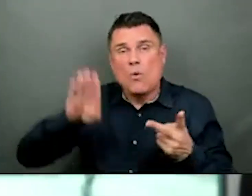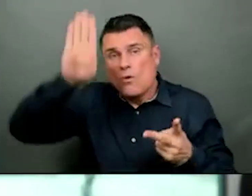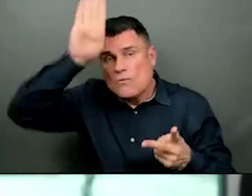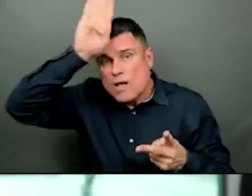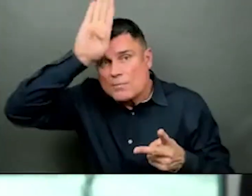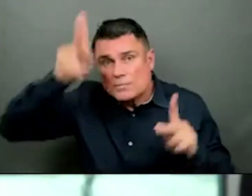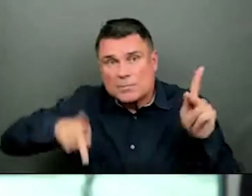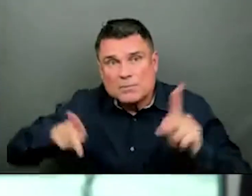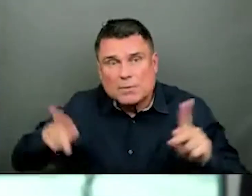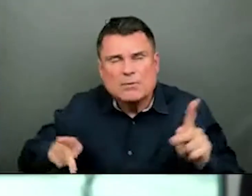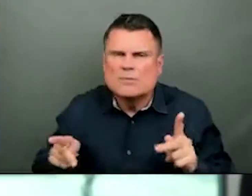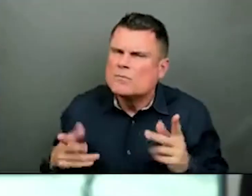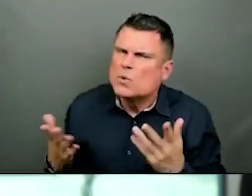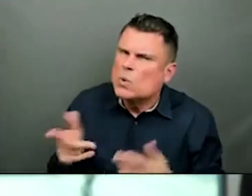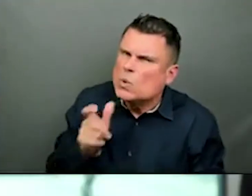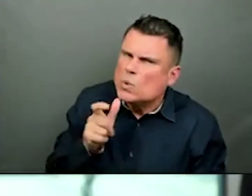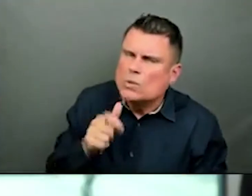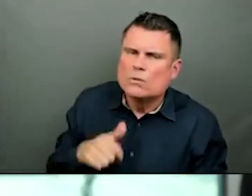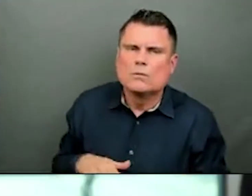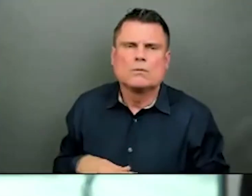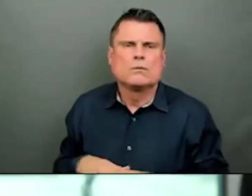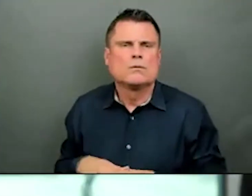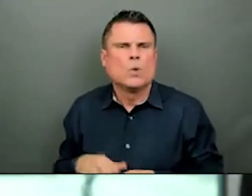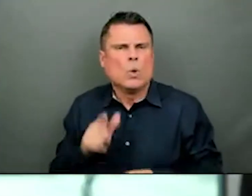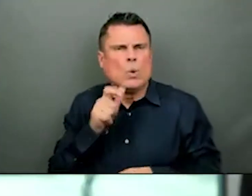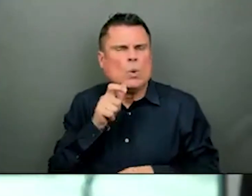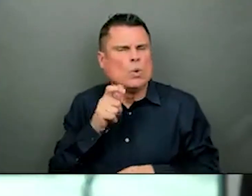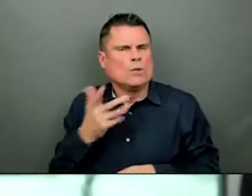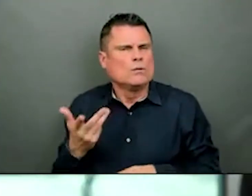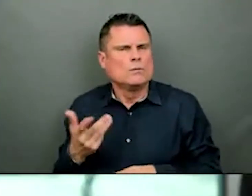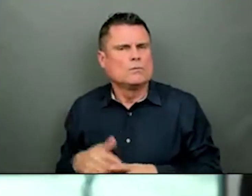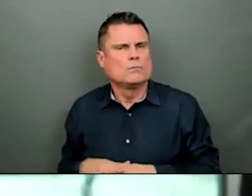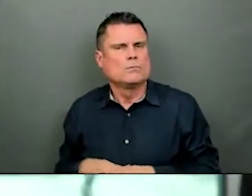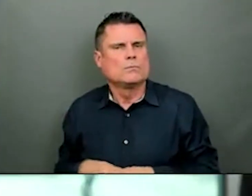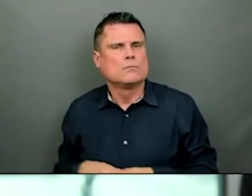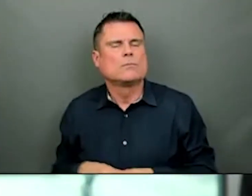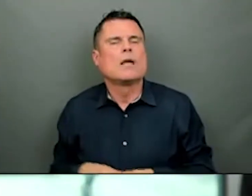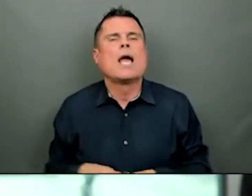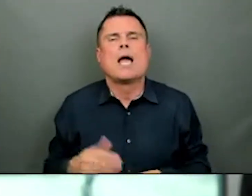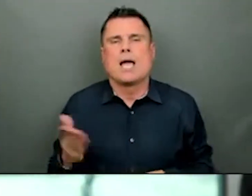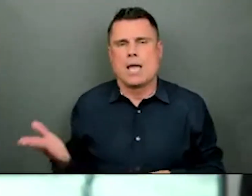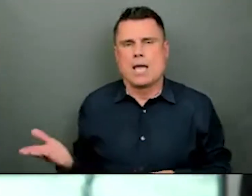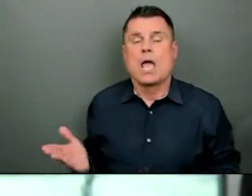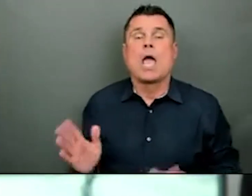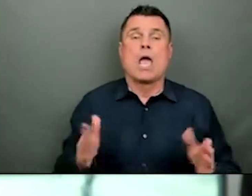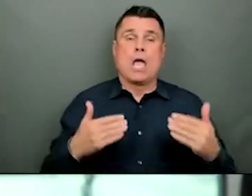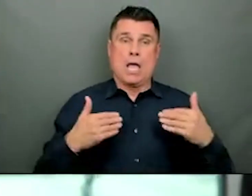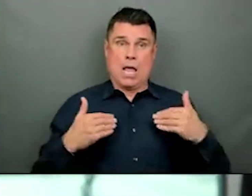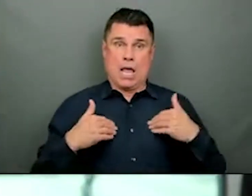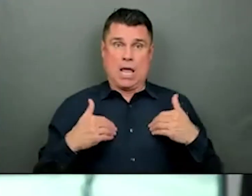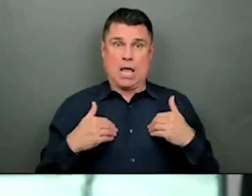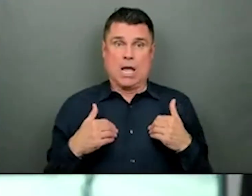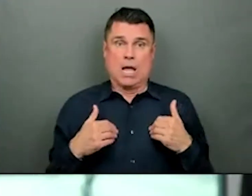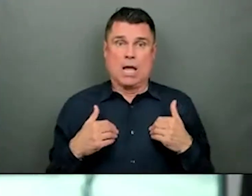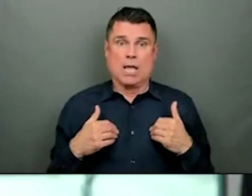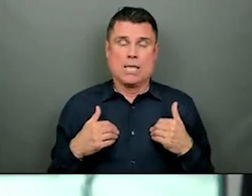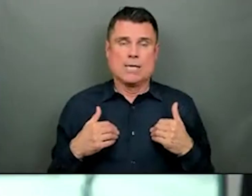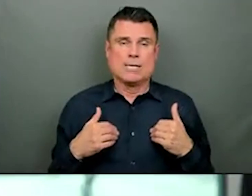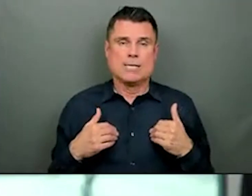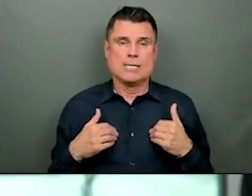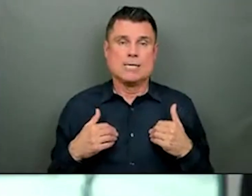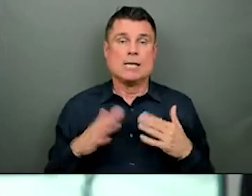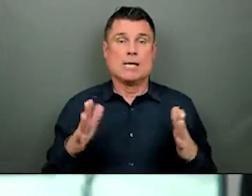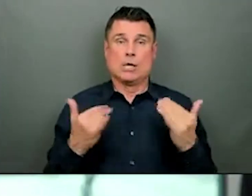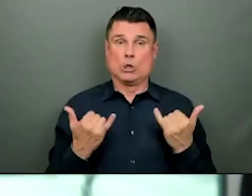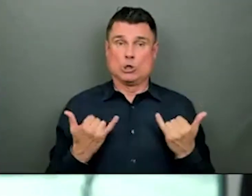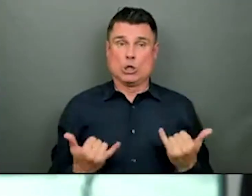them? Yeah, so all of I didn't go through all the details today. I'm trying to, do these questions things on Thursdays so that we